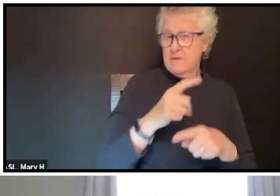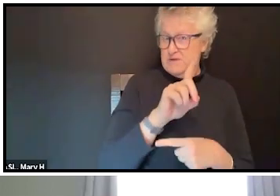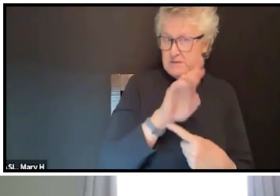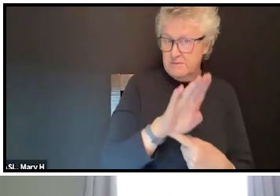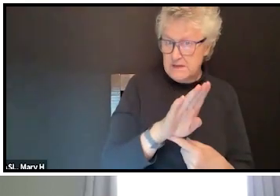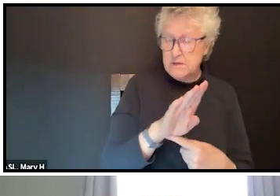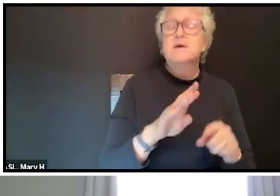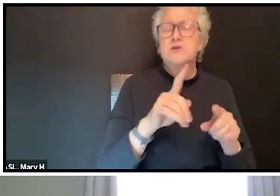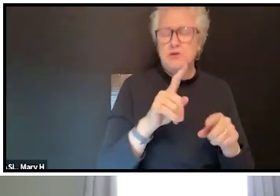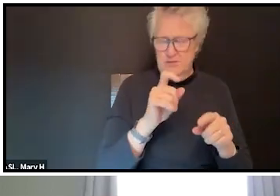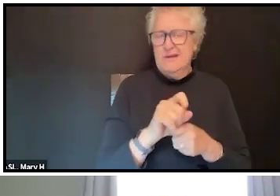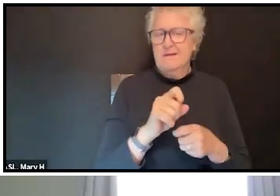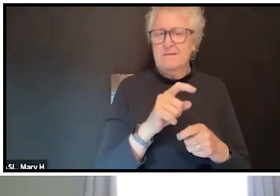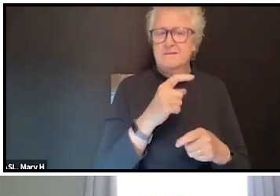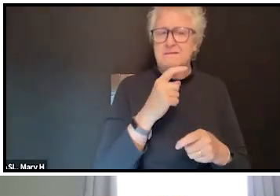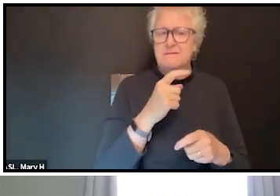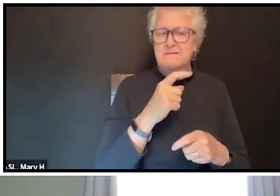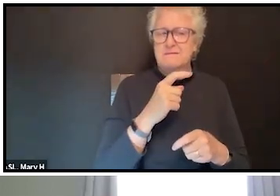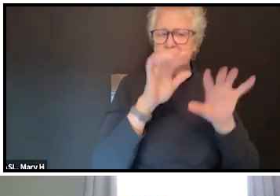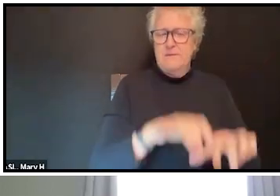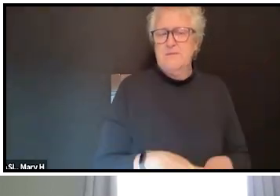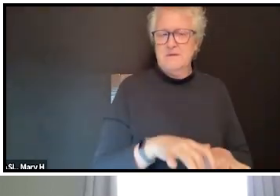Do we have that up anywhere? Can we put that up?